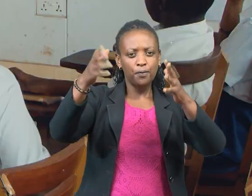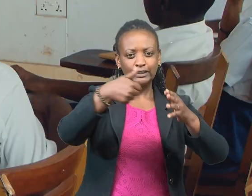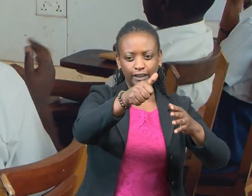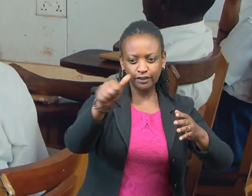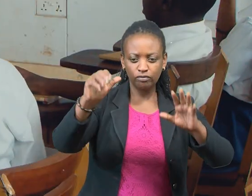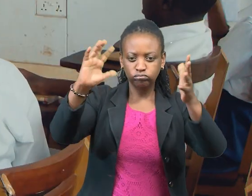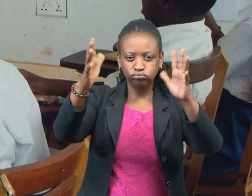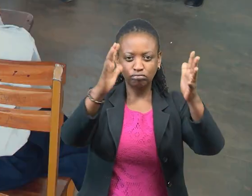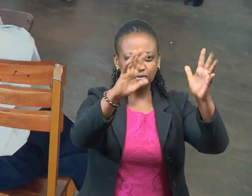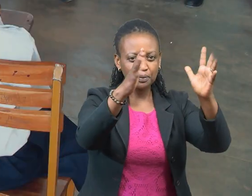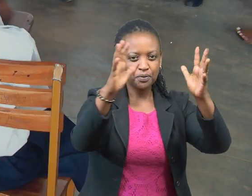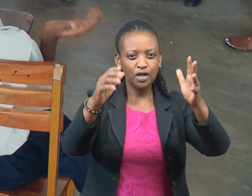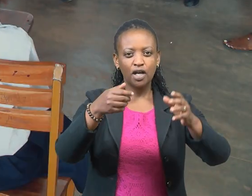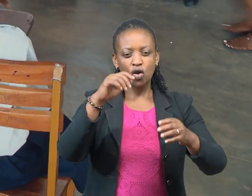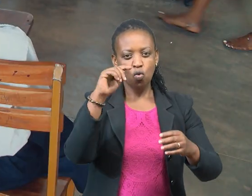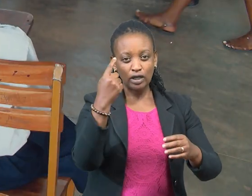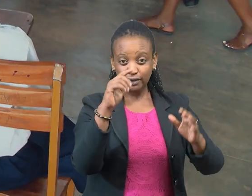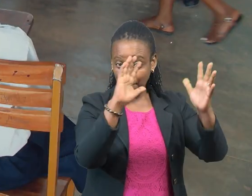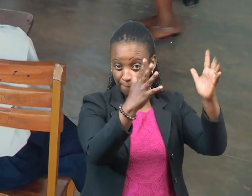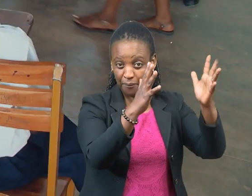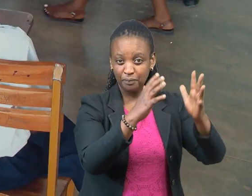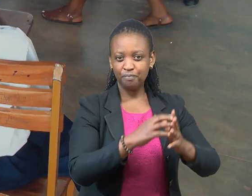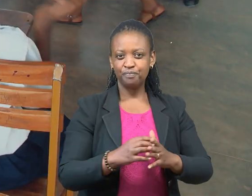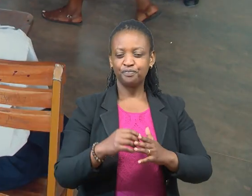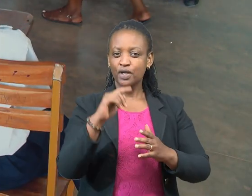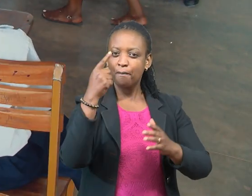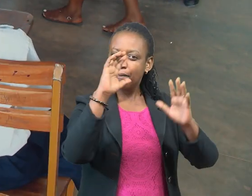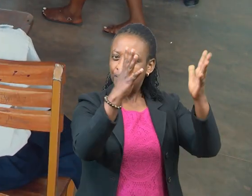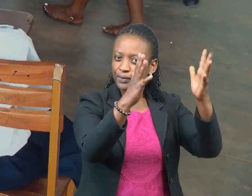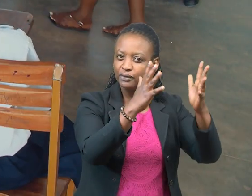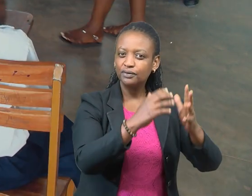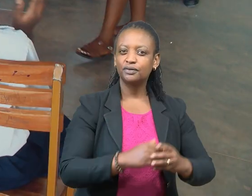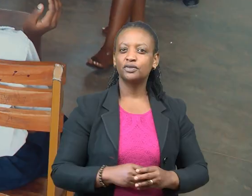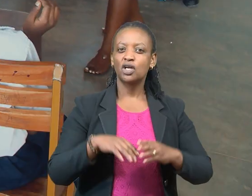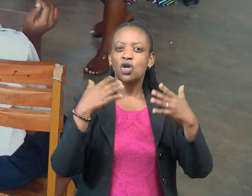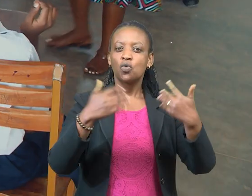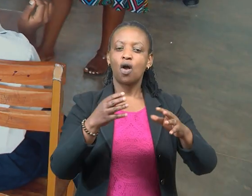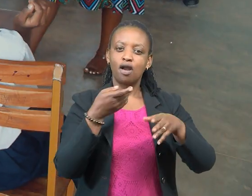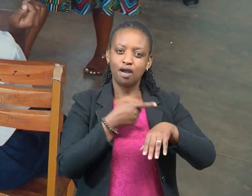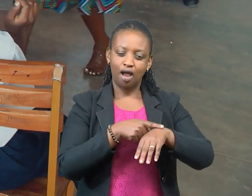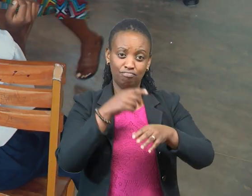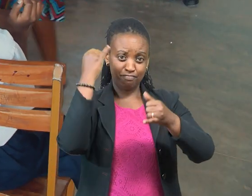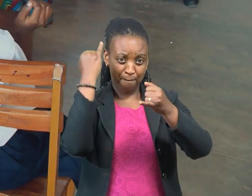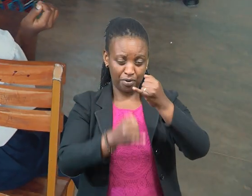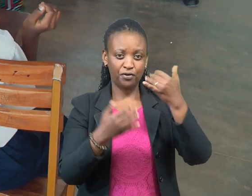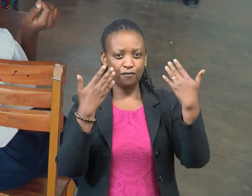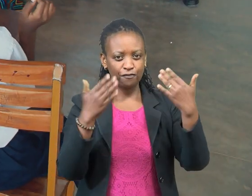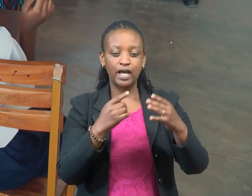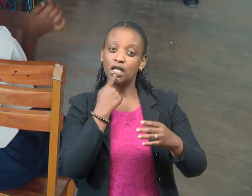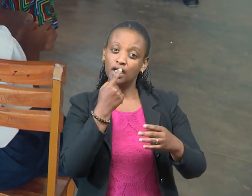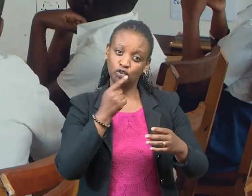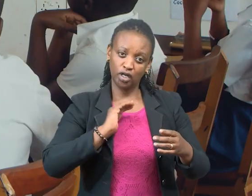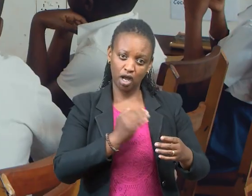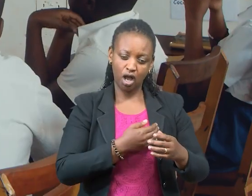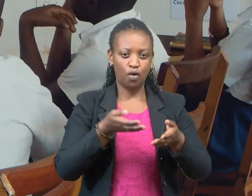yourselves. Clap once. Clap once. Wow, we have come to the end of our lesson